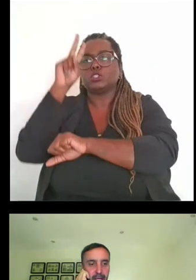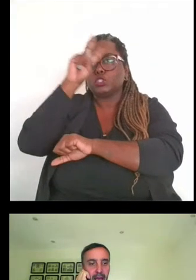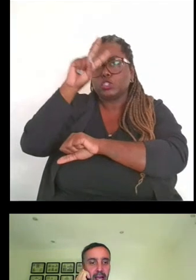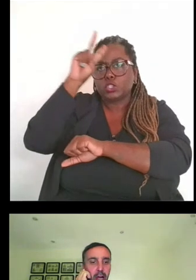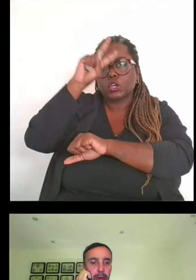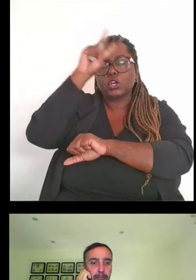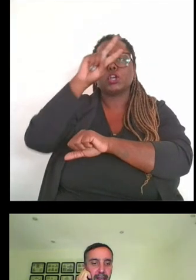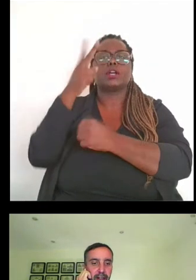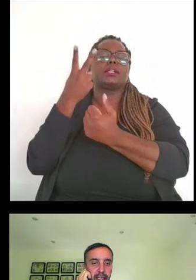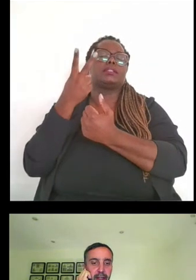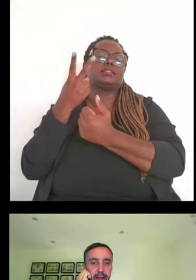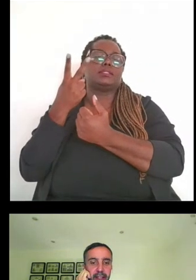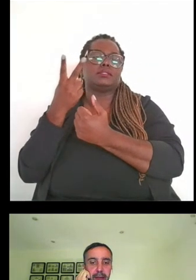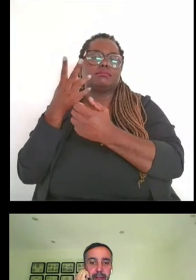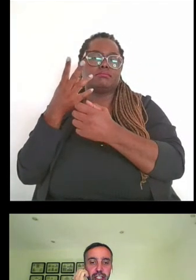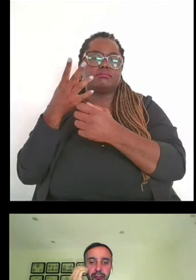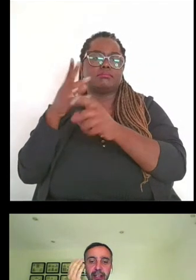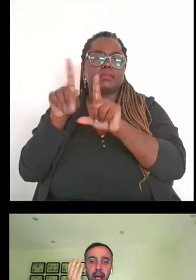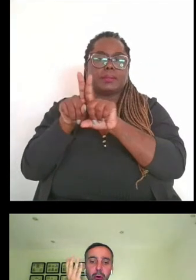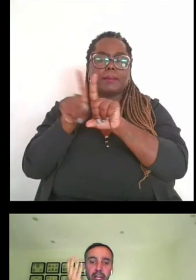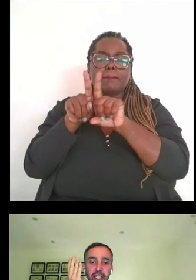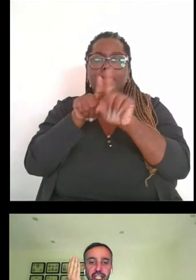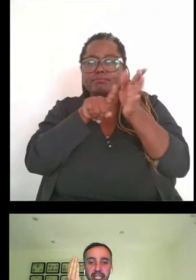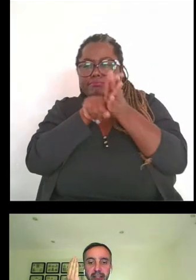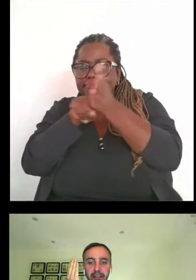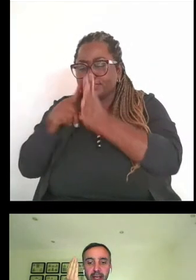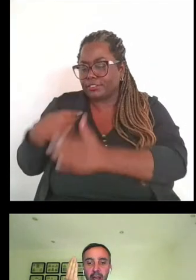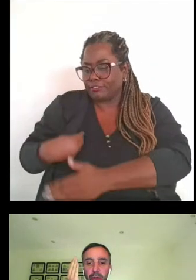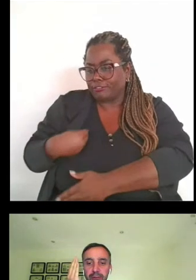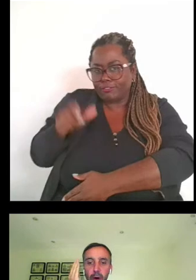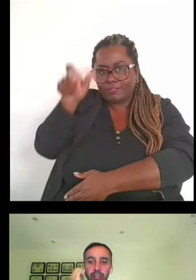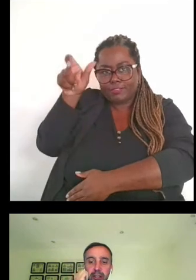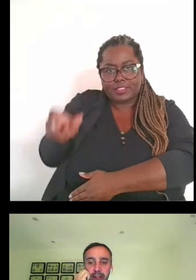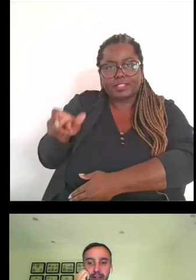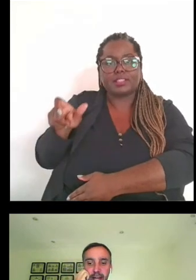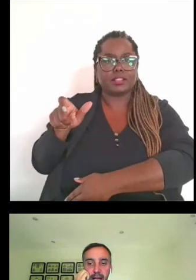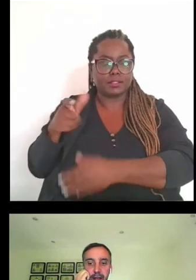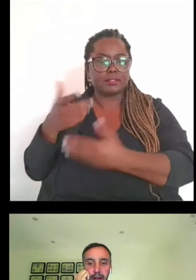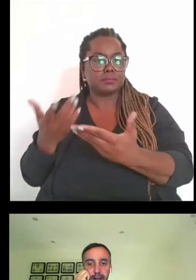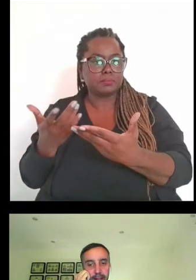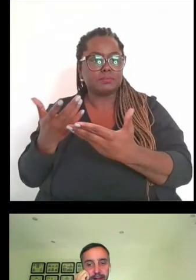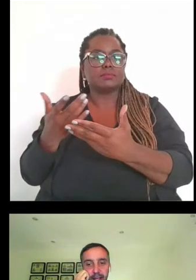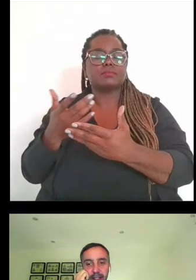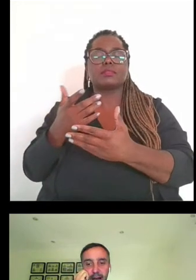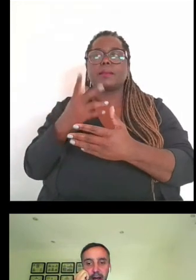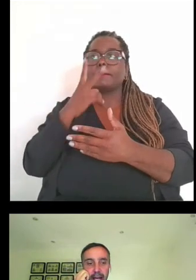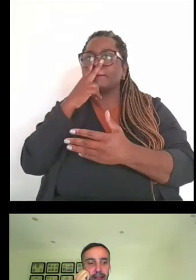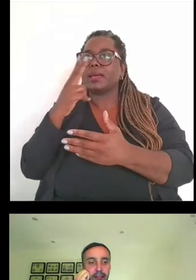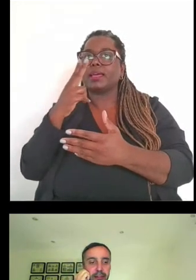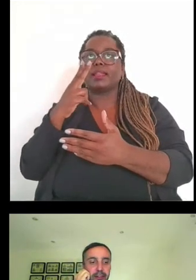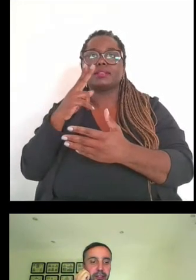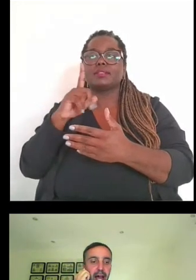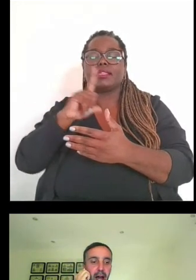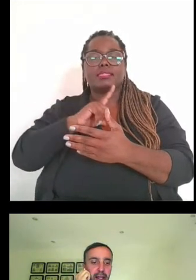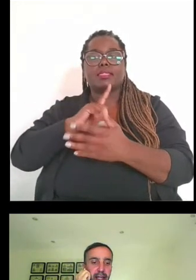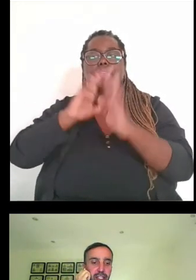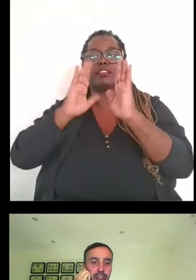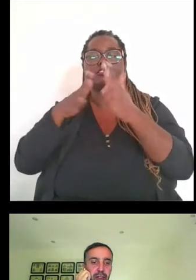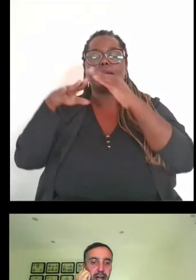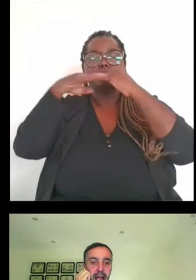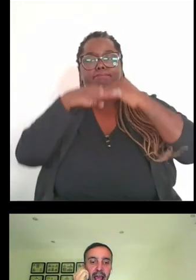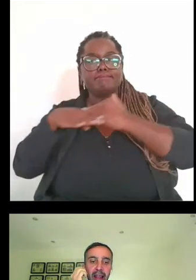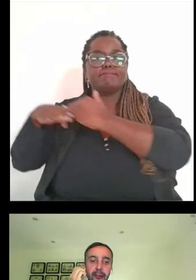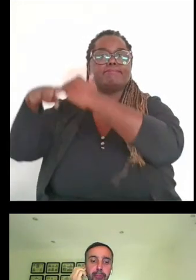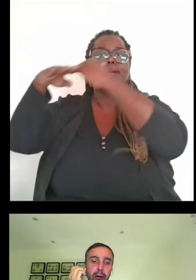formulas a common pattern here is the image of the Lonely genius who devoted his tire his entire existence to the